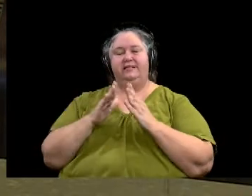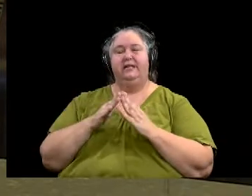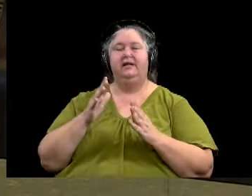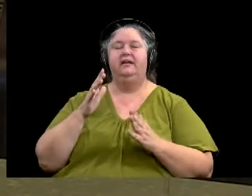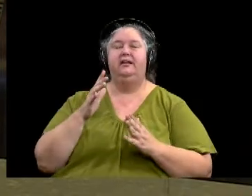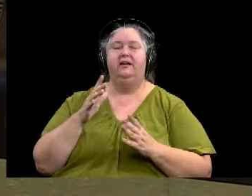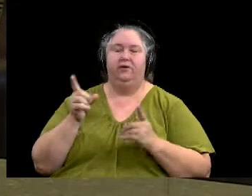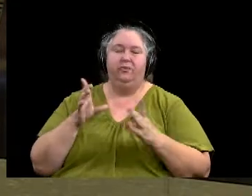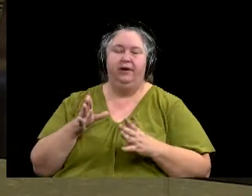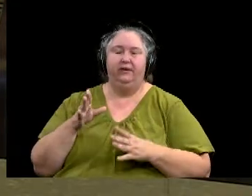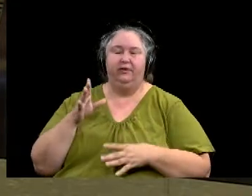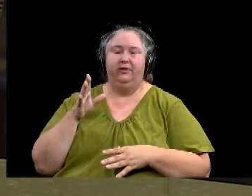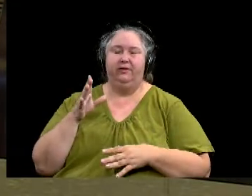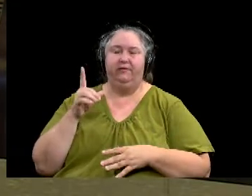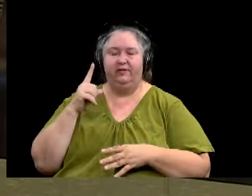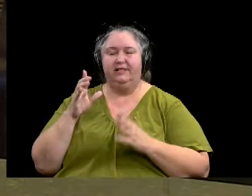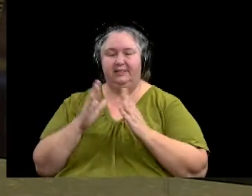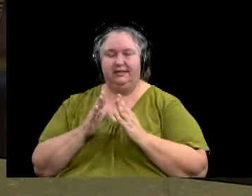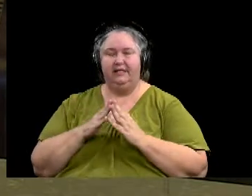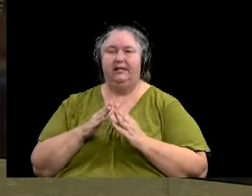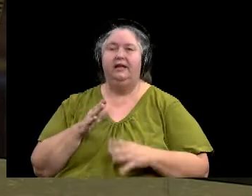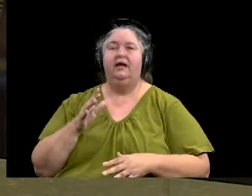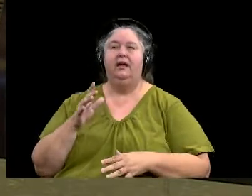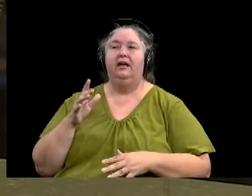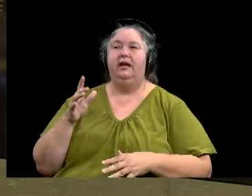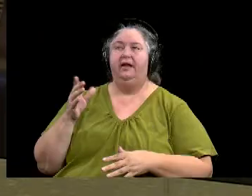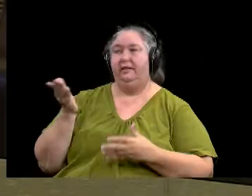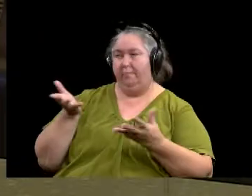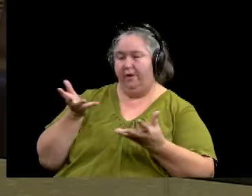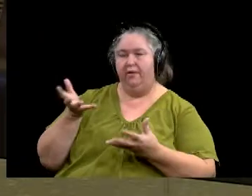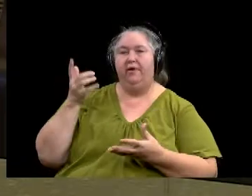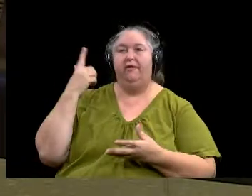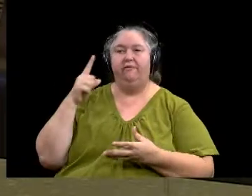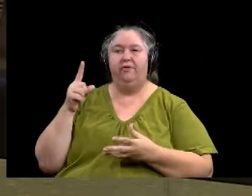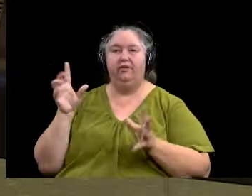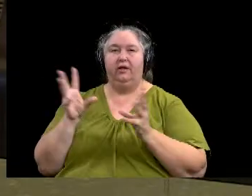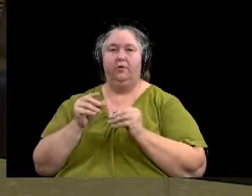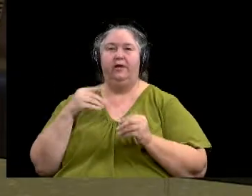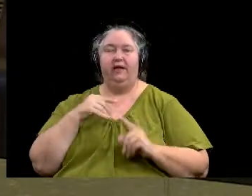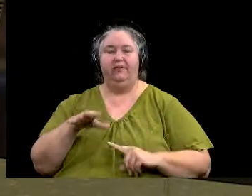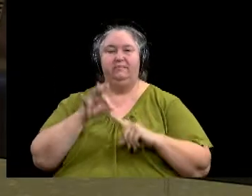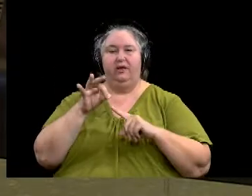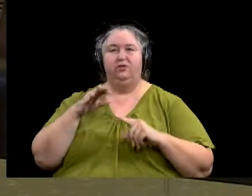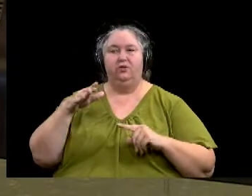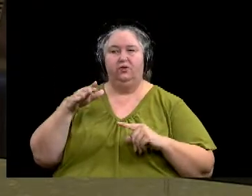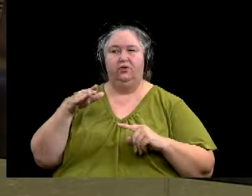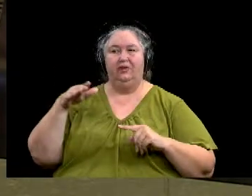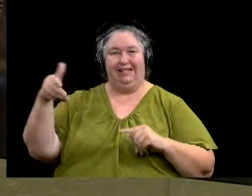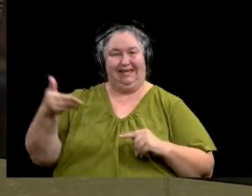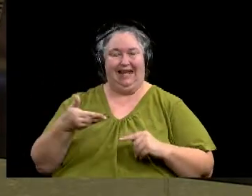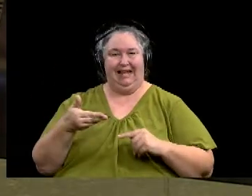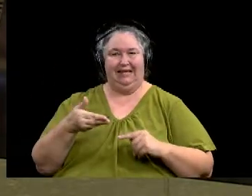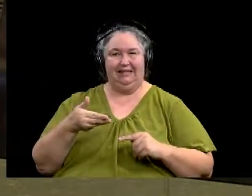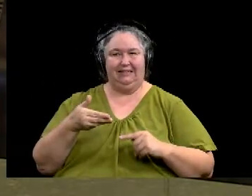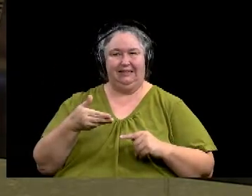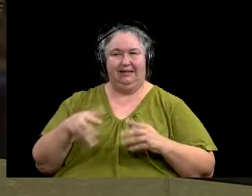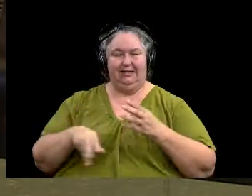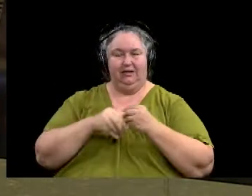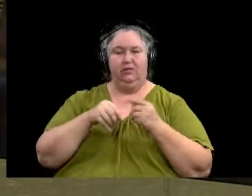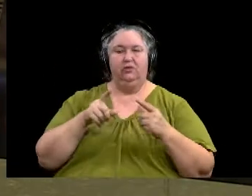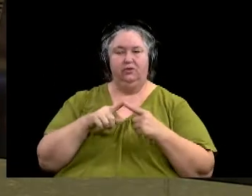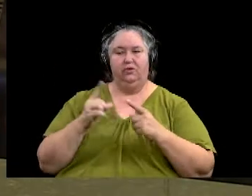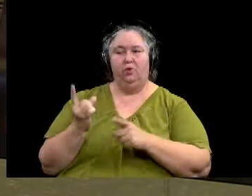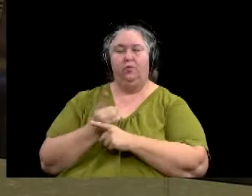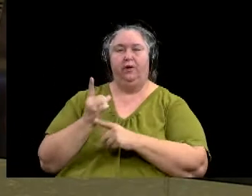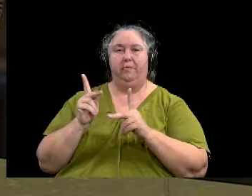have a couple of special guests in addition to our regulars and some substitutes, but today we're going to follow the same procedure. And down in our